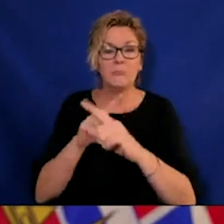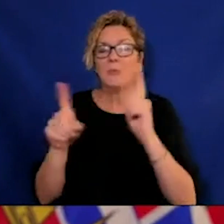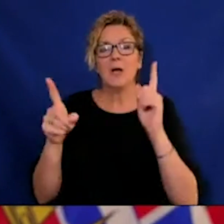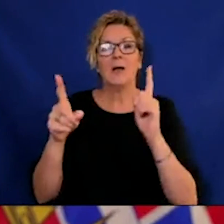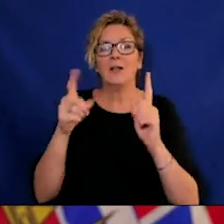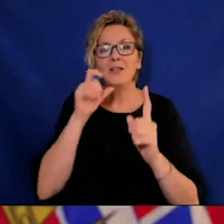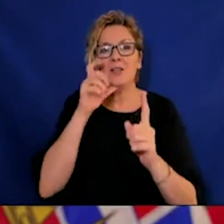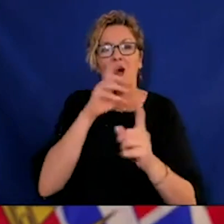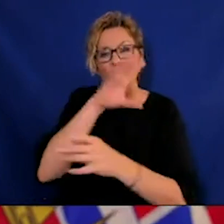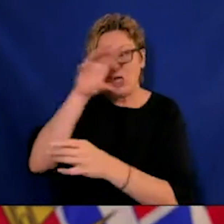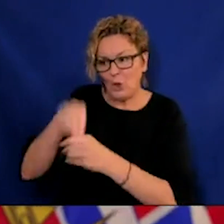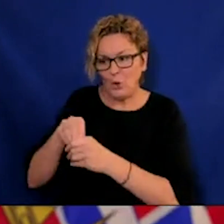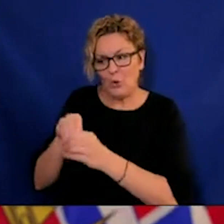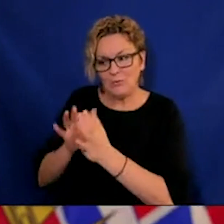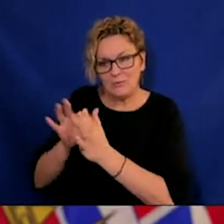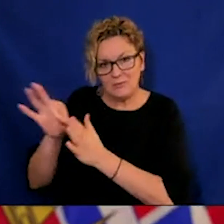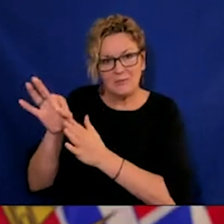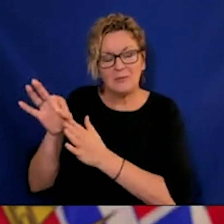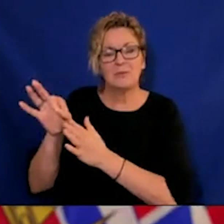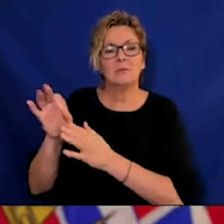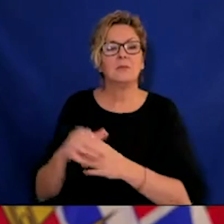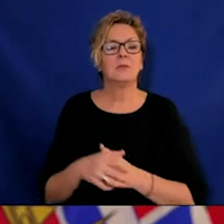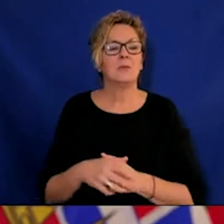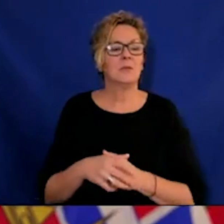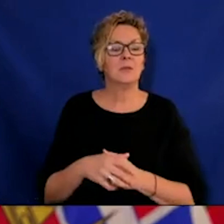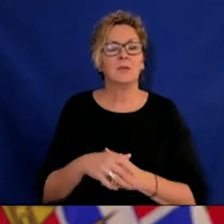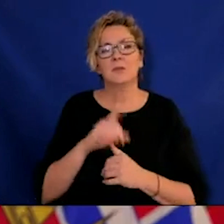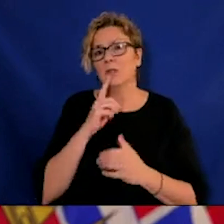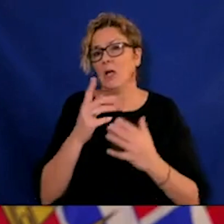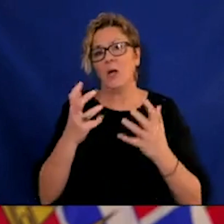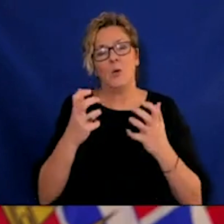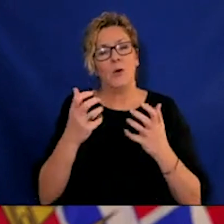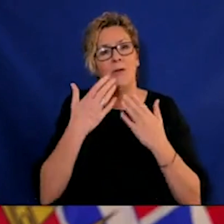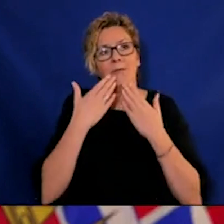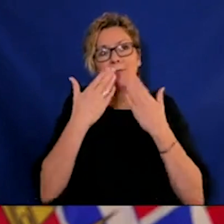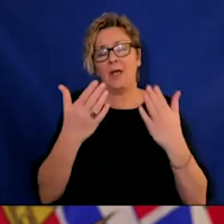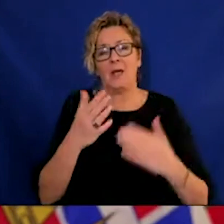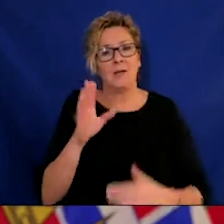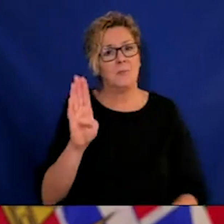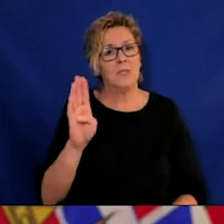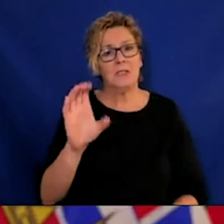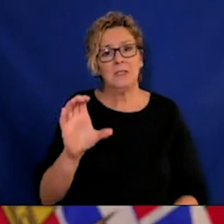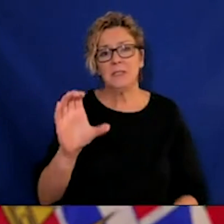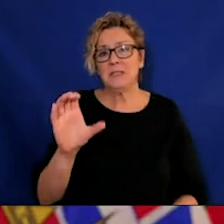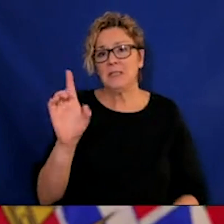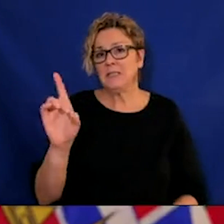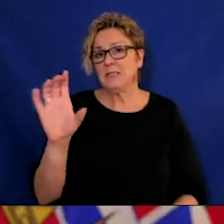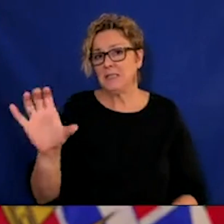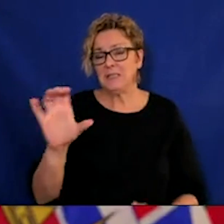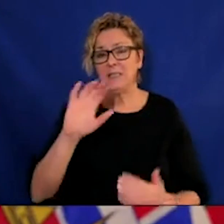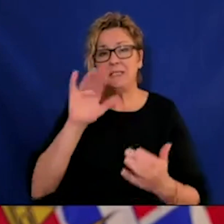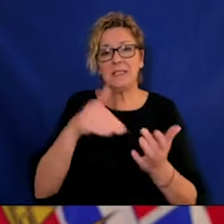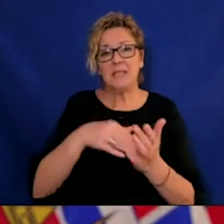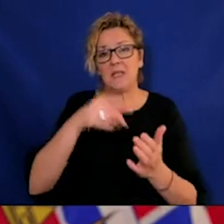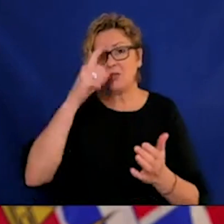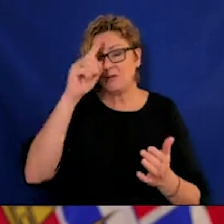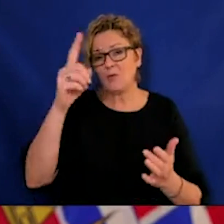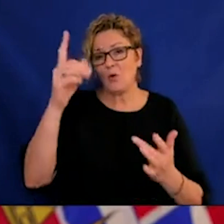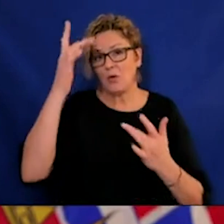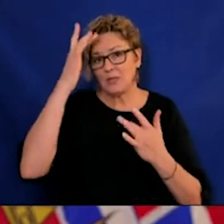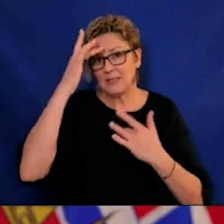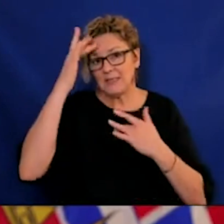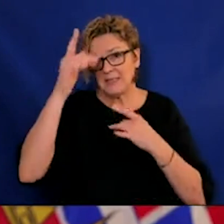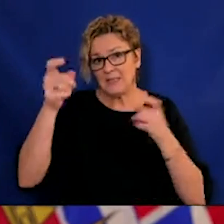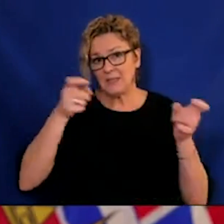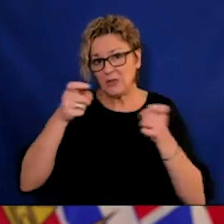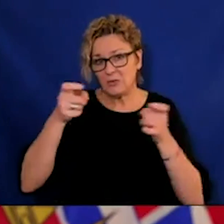BC CDC and our health authorities for the work that they do every day, and again the work that we did through this past